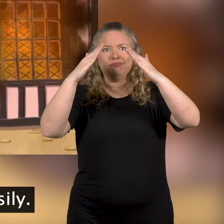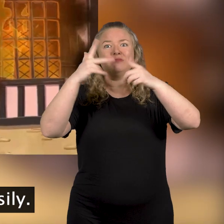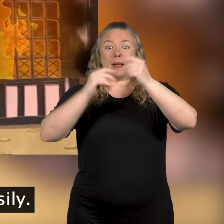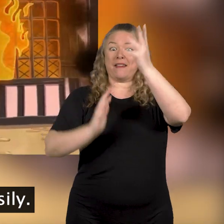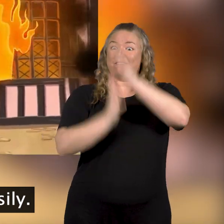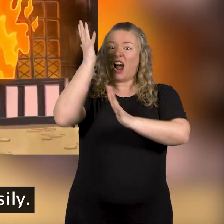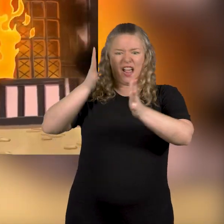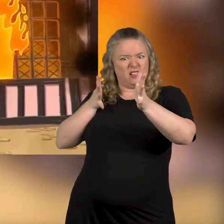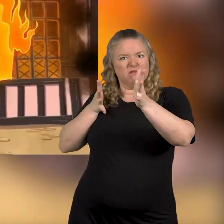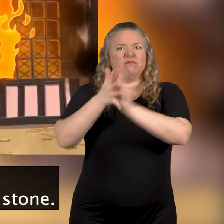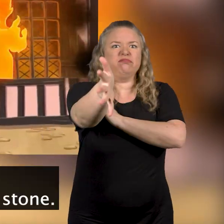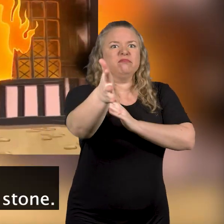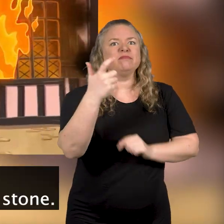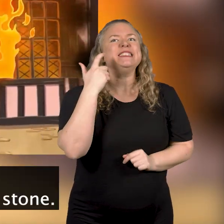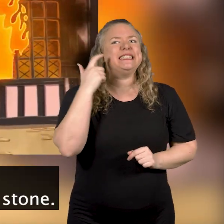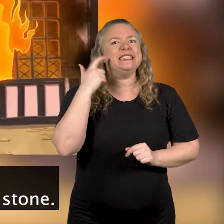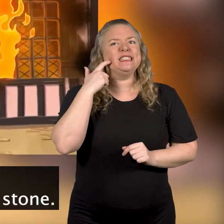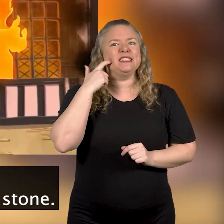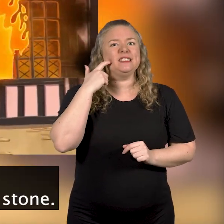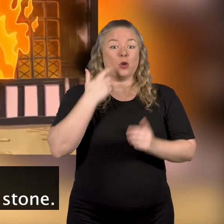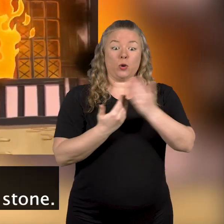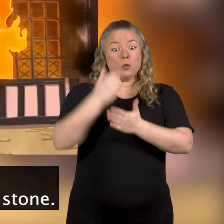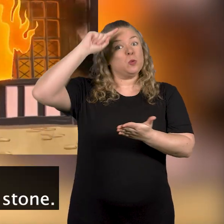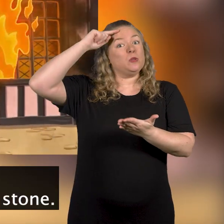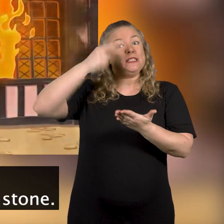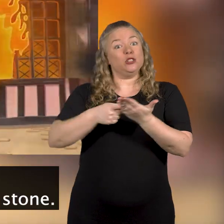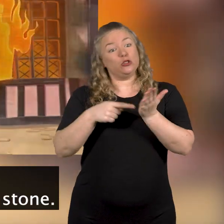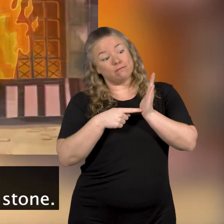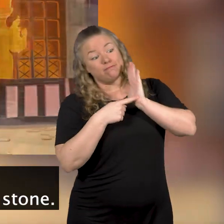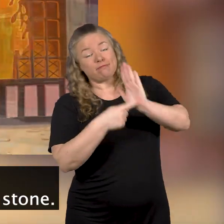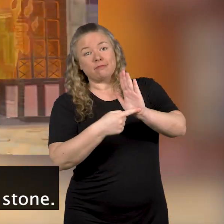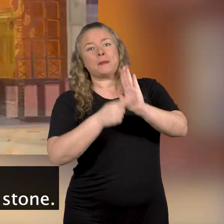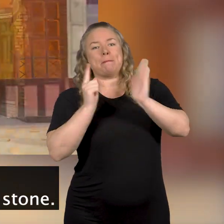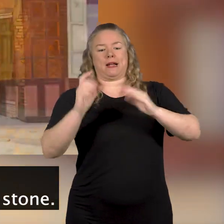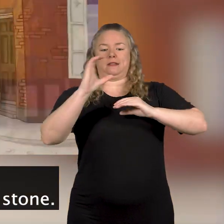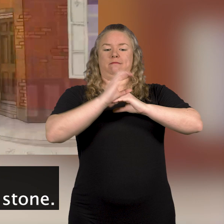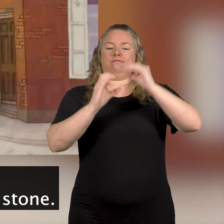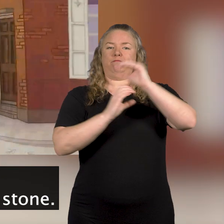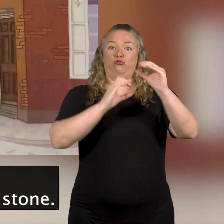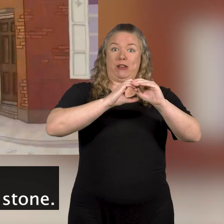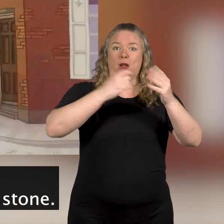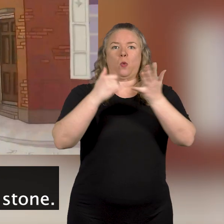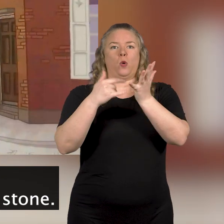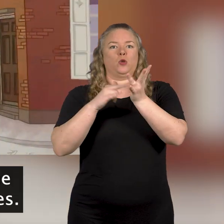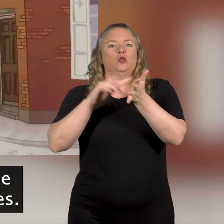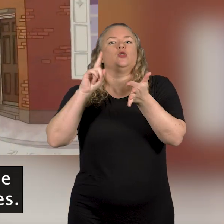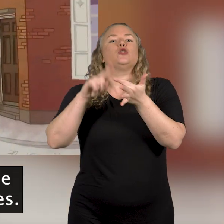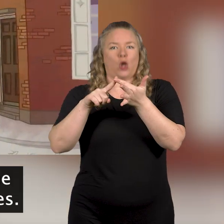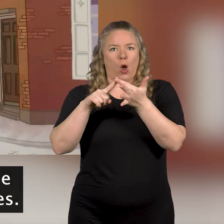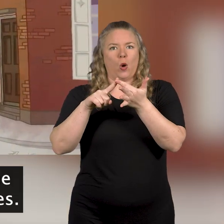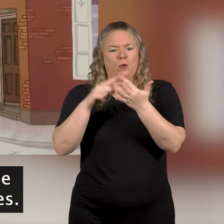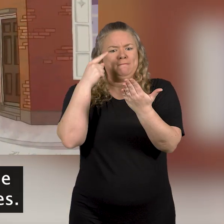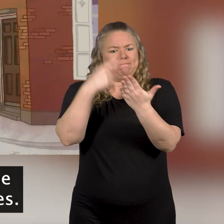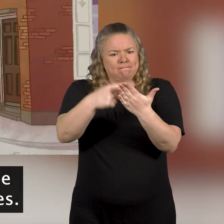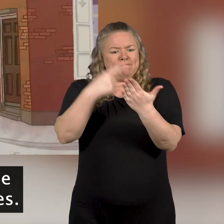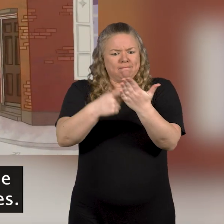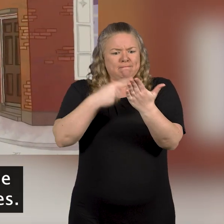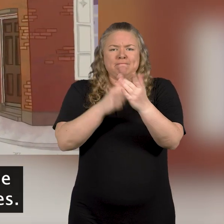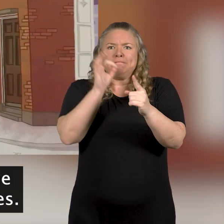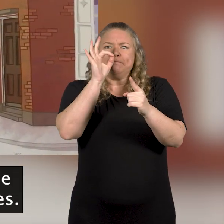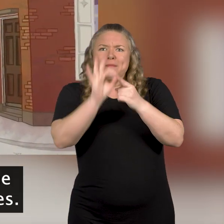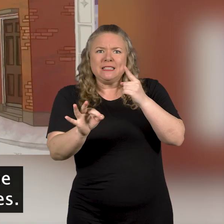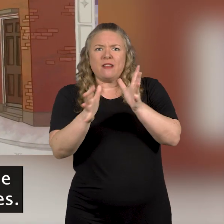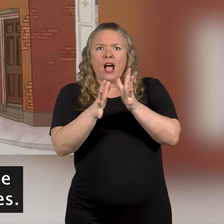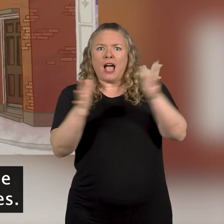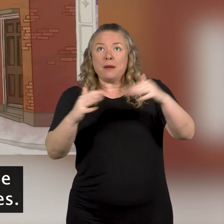very easily. So the new buildings would have to be made of brick and stone. Strict rules were made